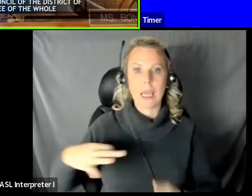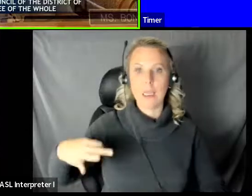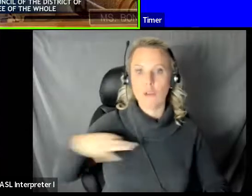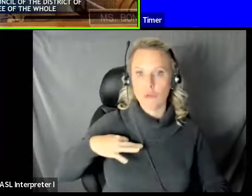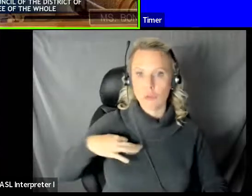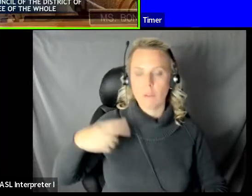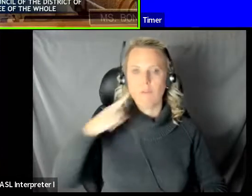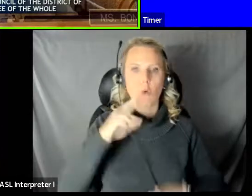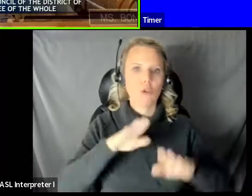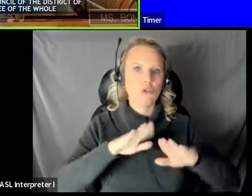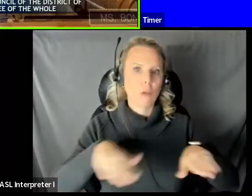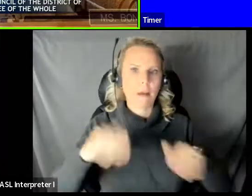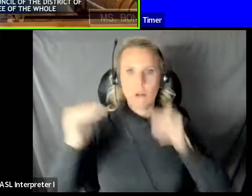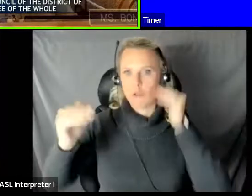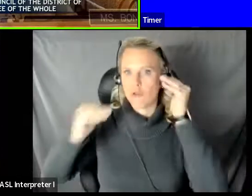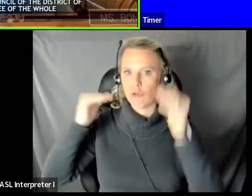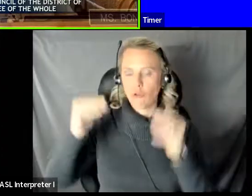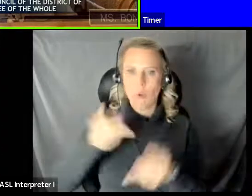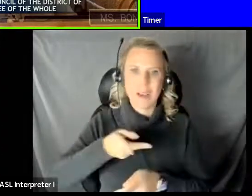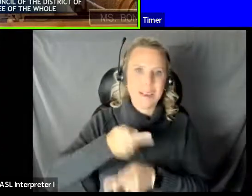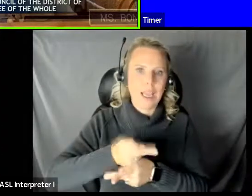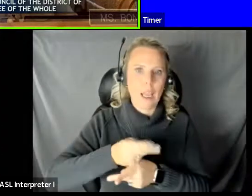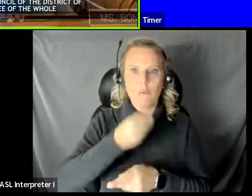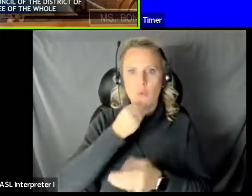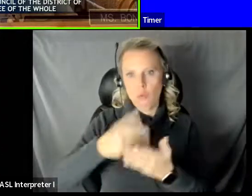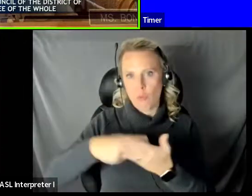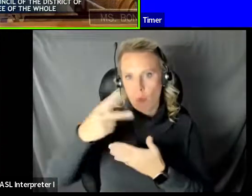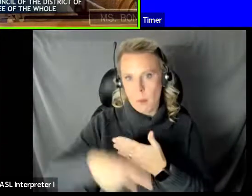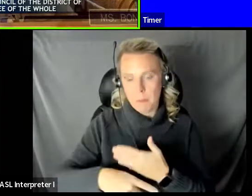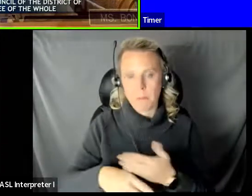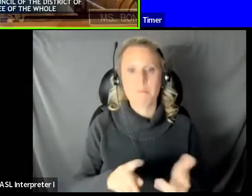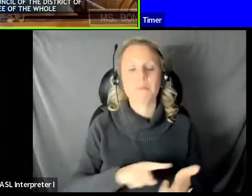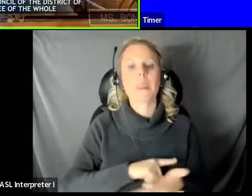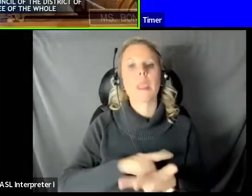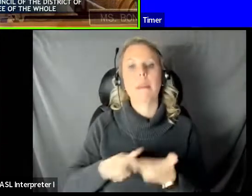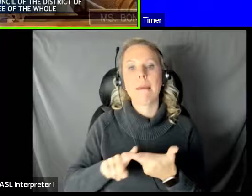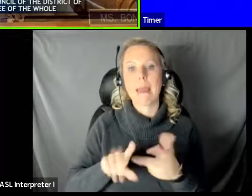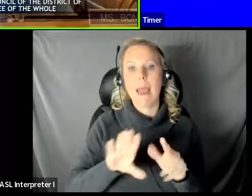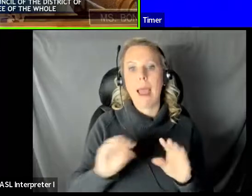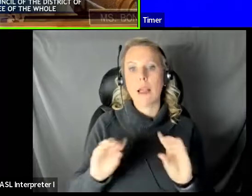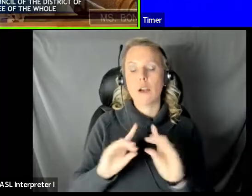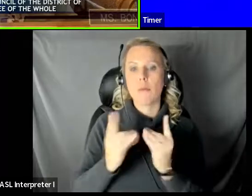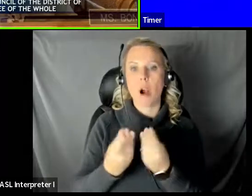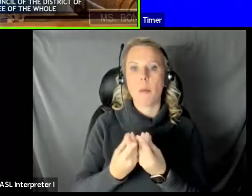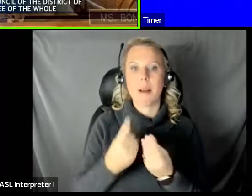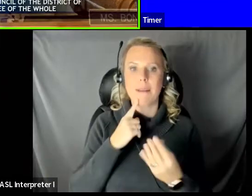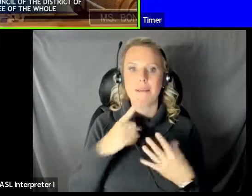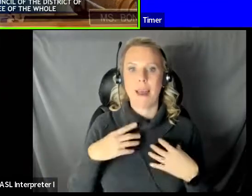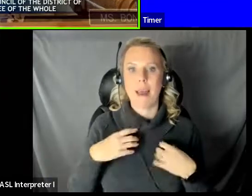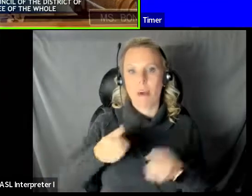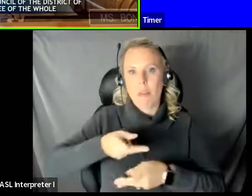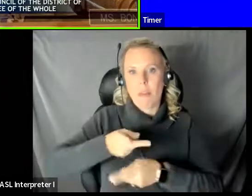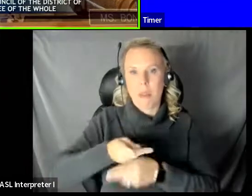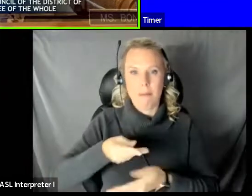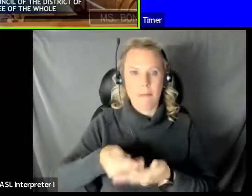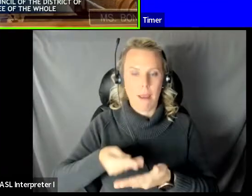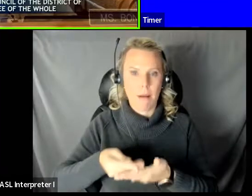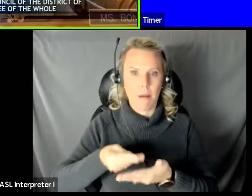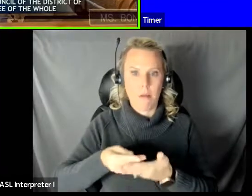and Adult Care Food Program, and the Department of Healthcare Finance Establishment Act